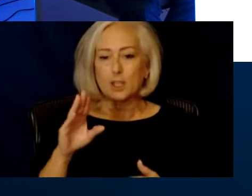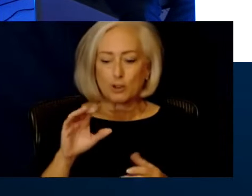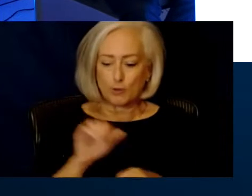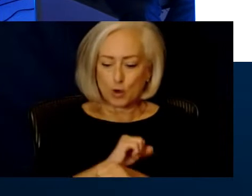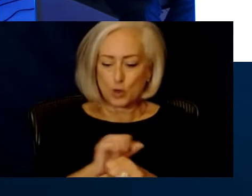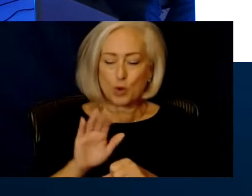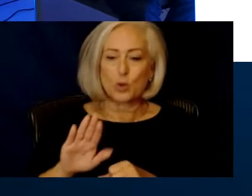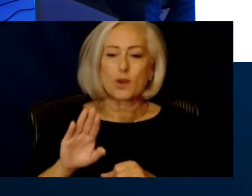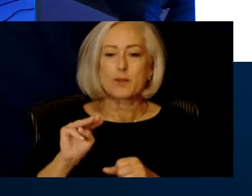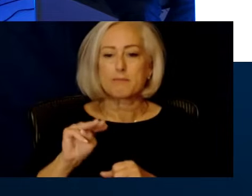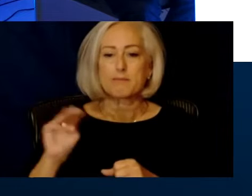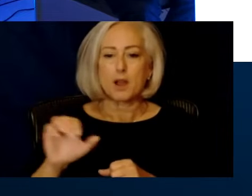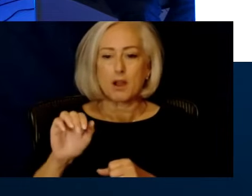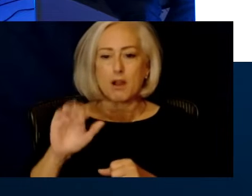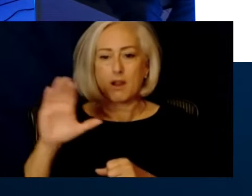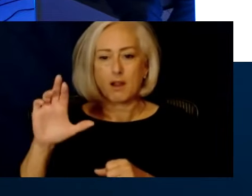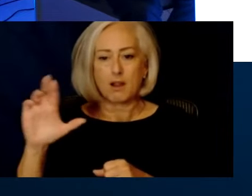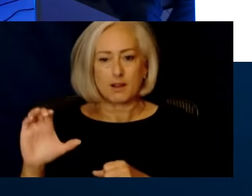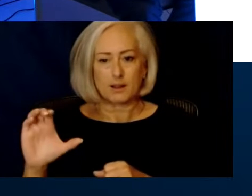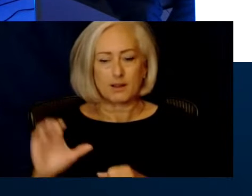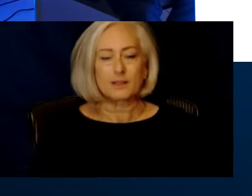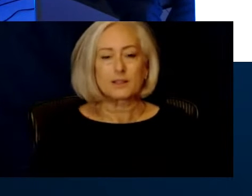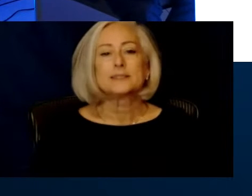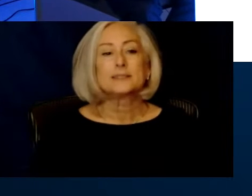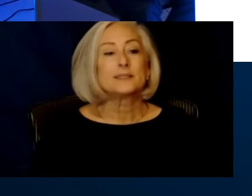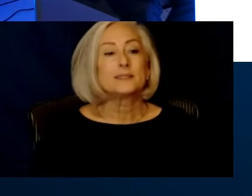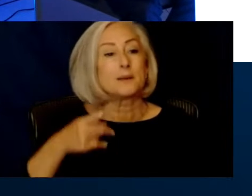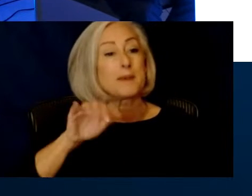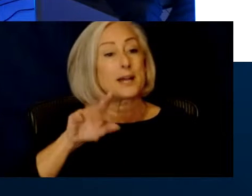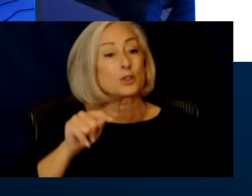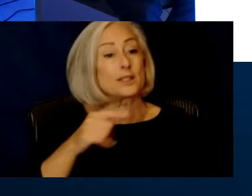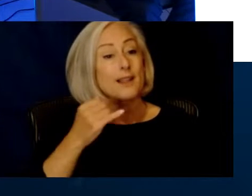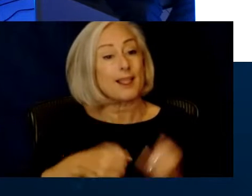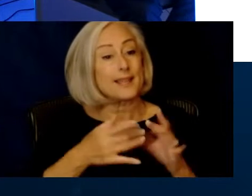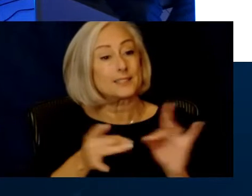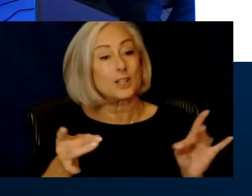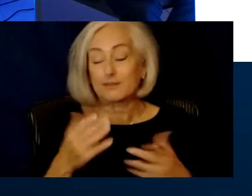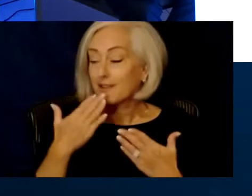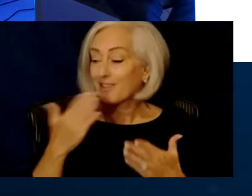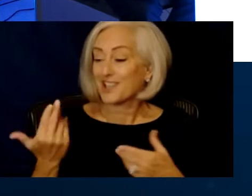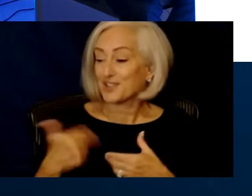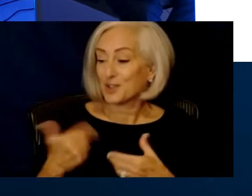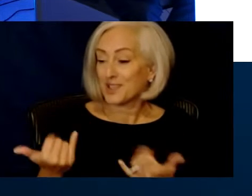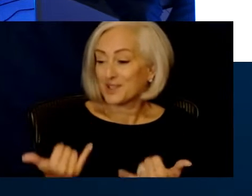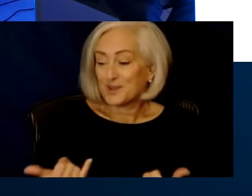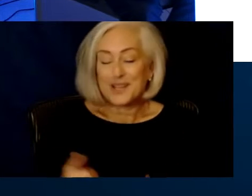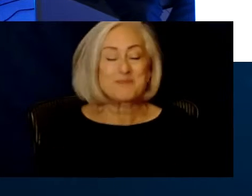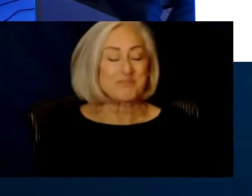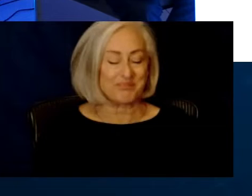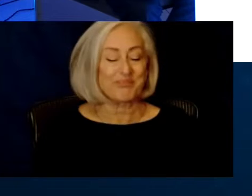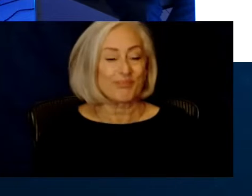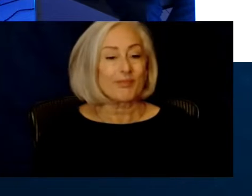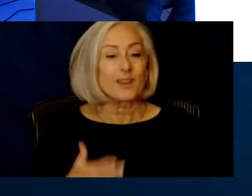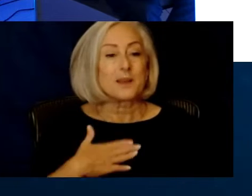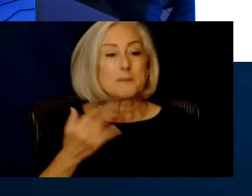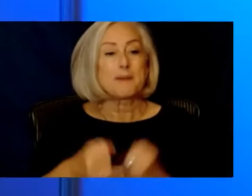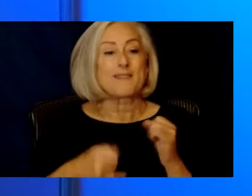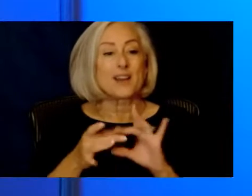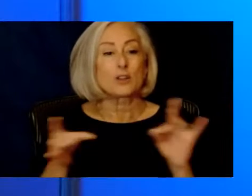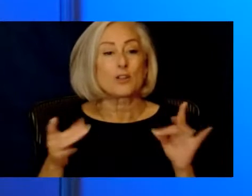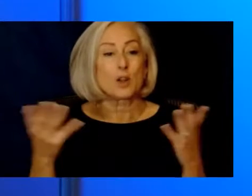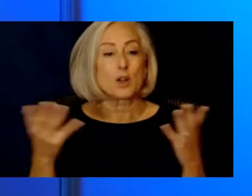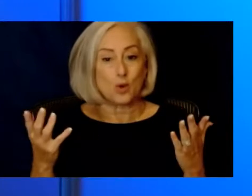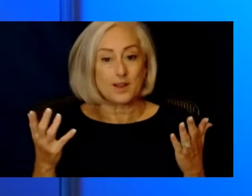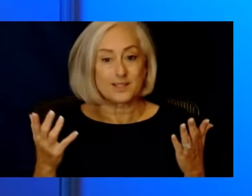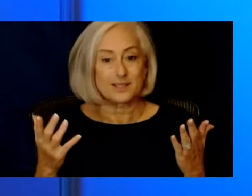that. Patrick Salee, final thought. Well, thanks for having me on the program this morning. I think my final thought is going to be redundant